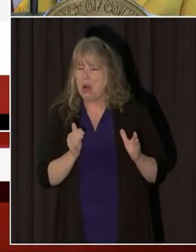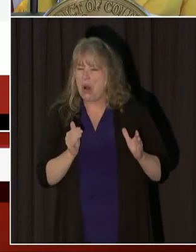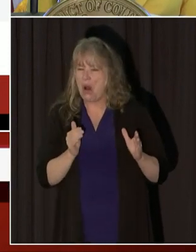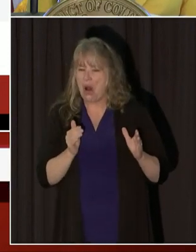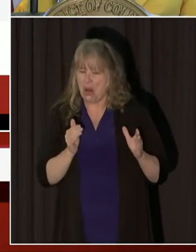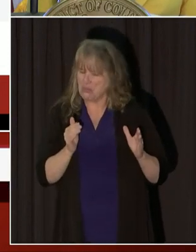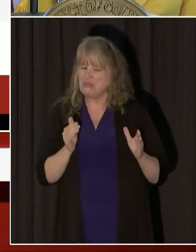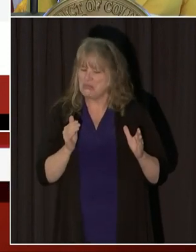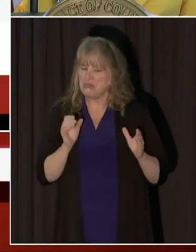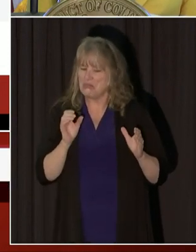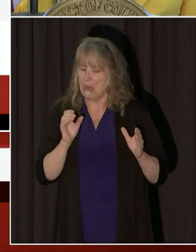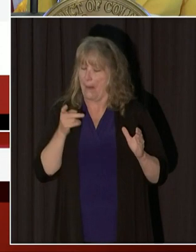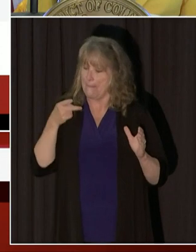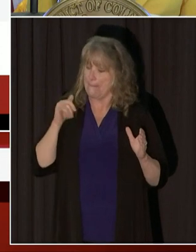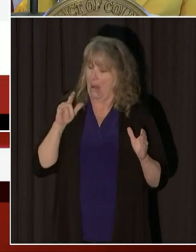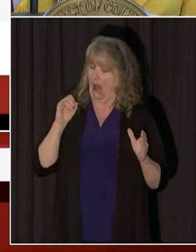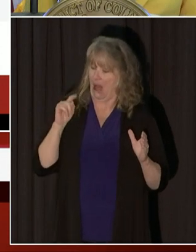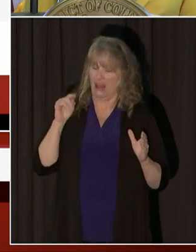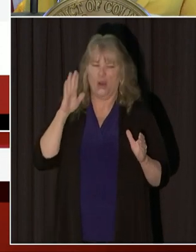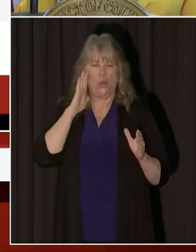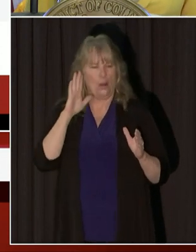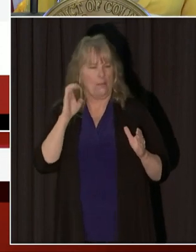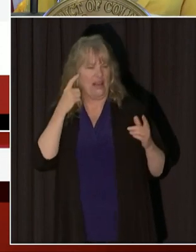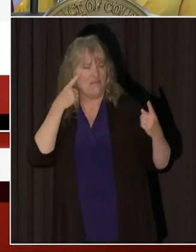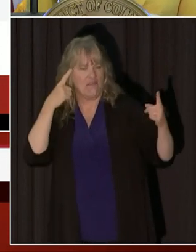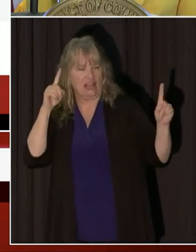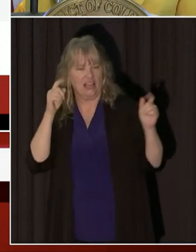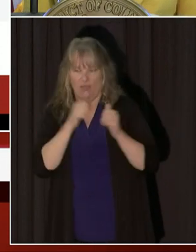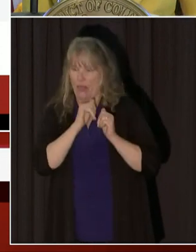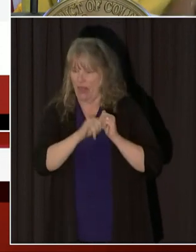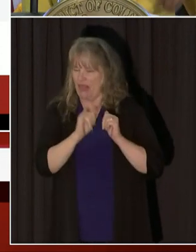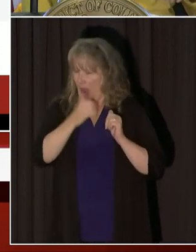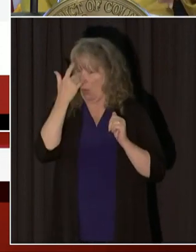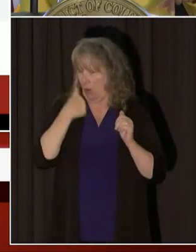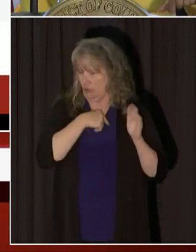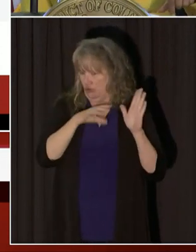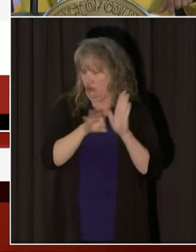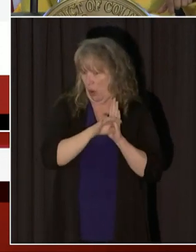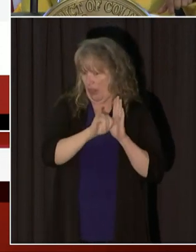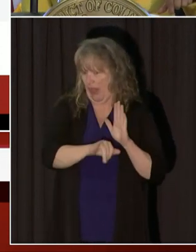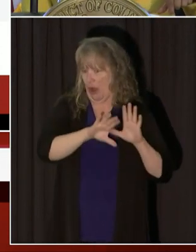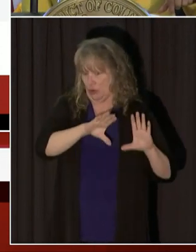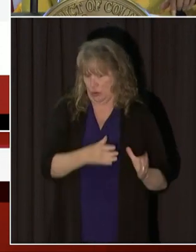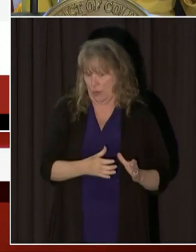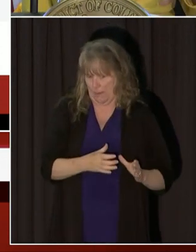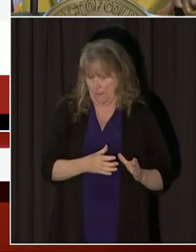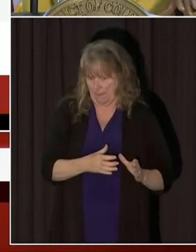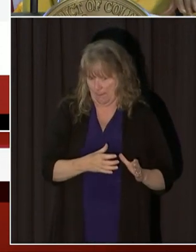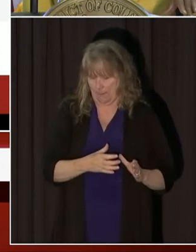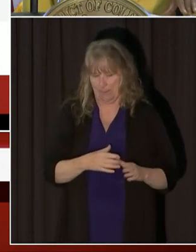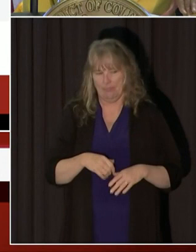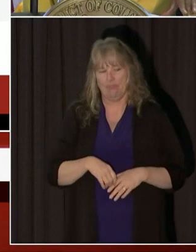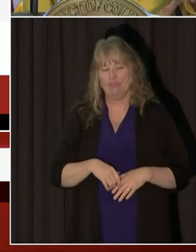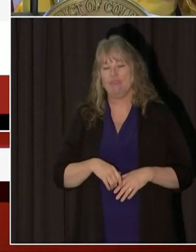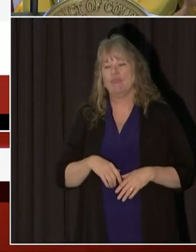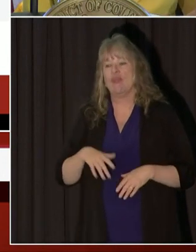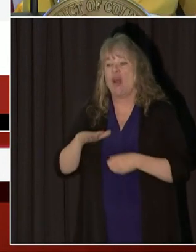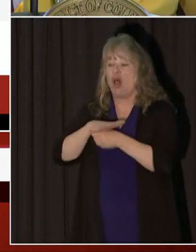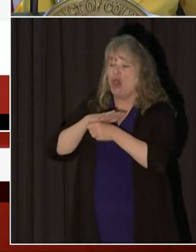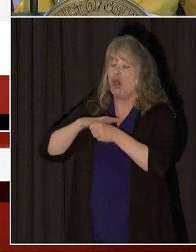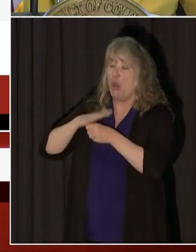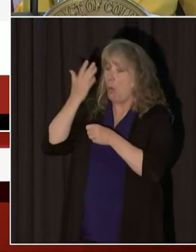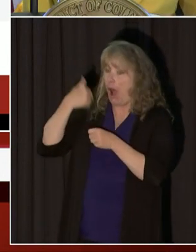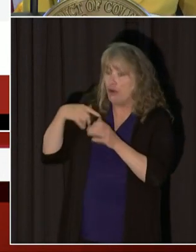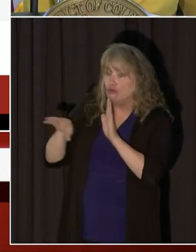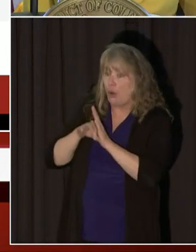effective. So that's why we've chosen them. And again, on the local shops,